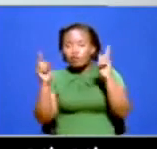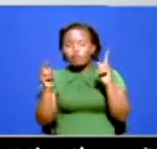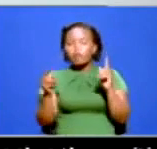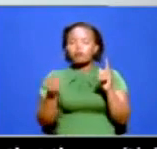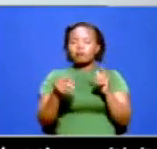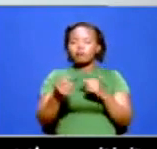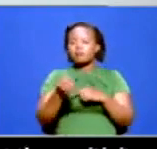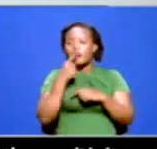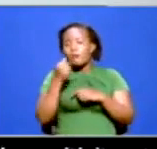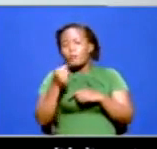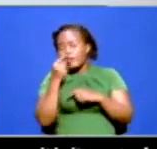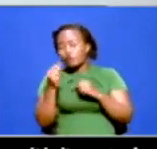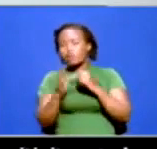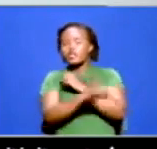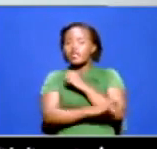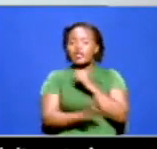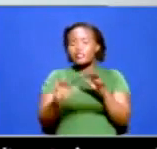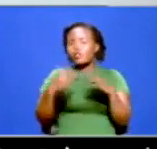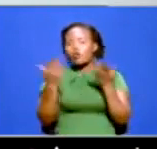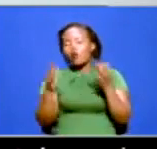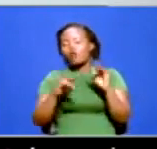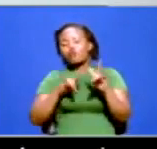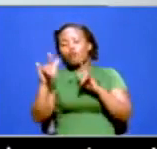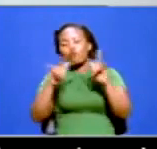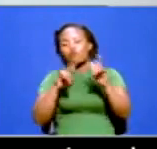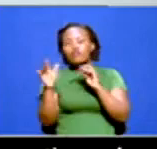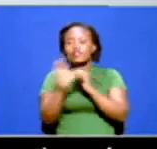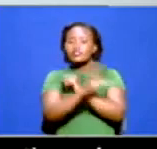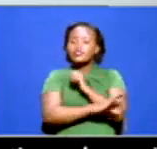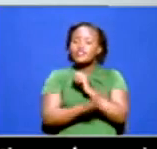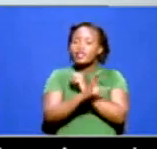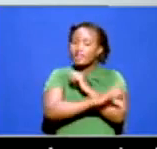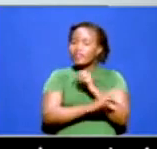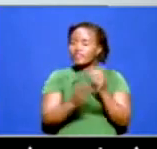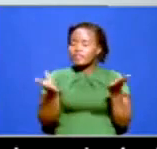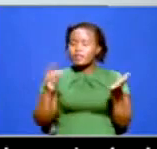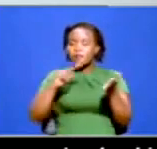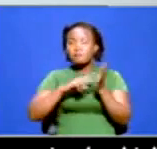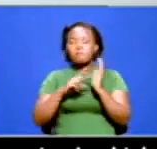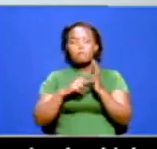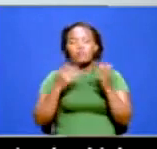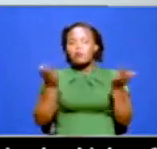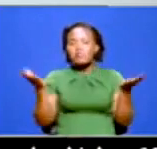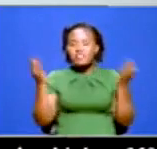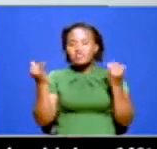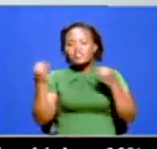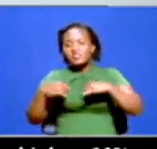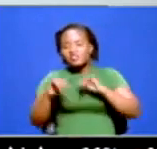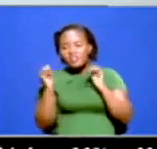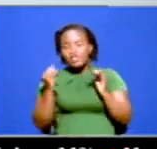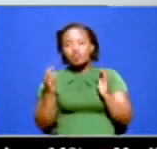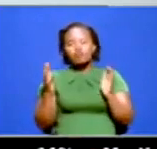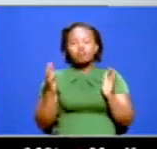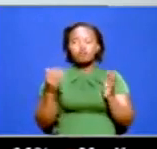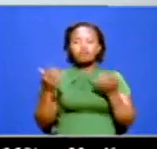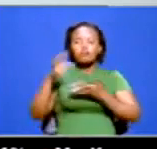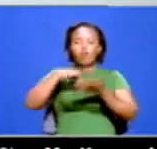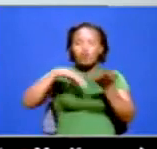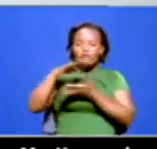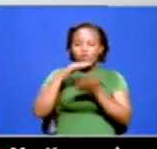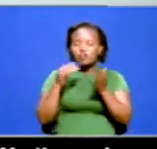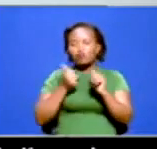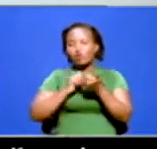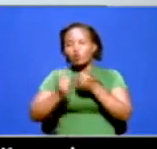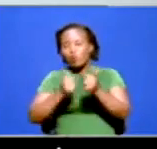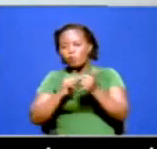from outside the country and who are practitioners. So it doesn't therefore conflict with the local universities.